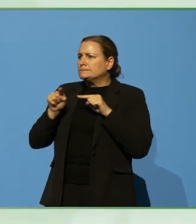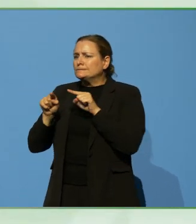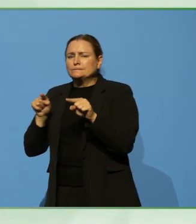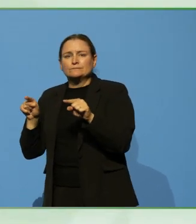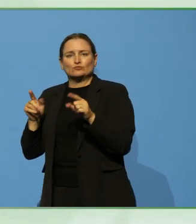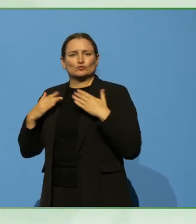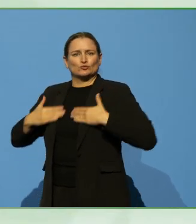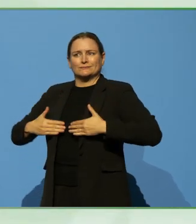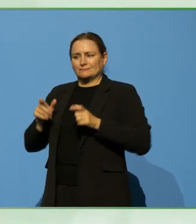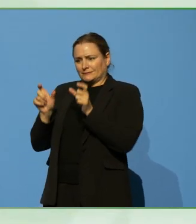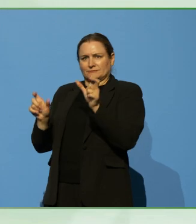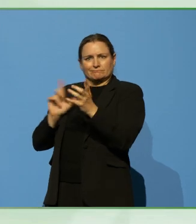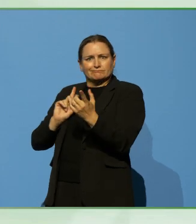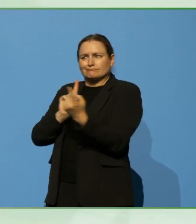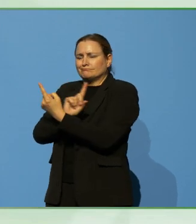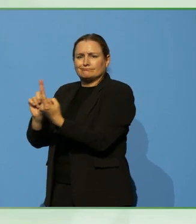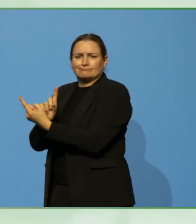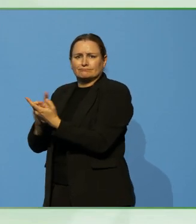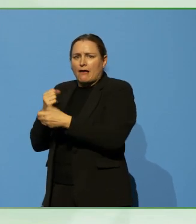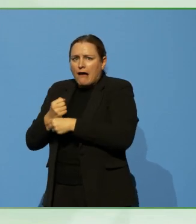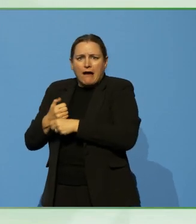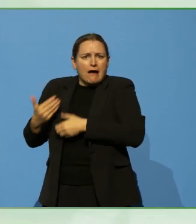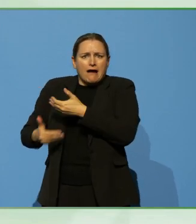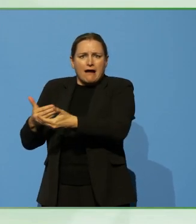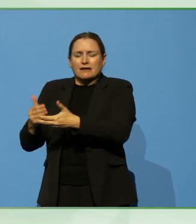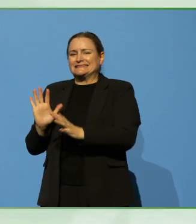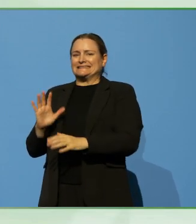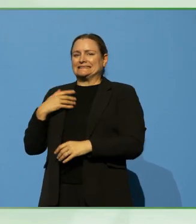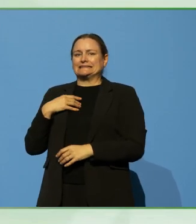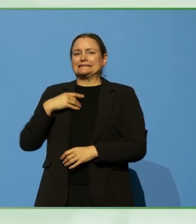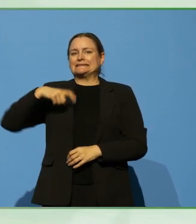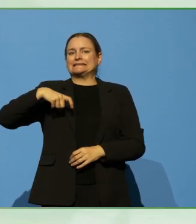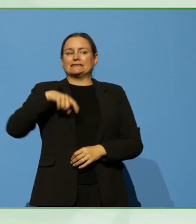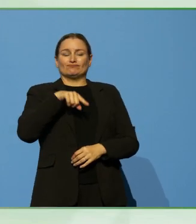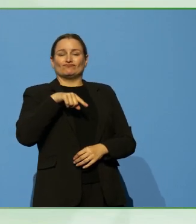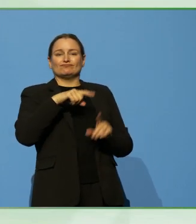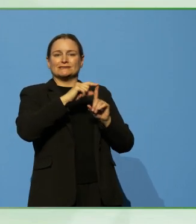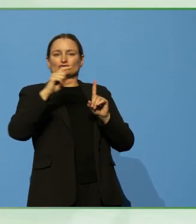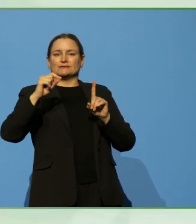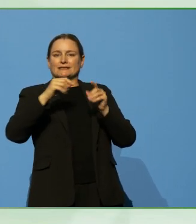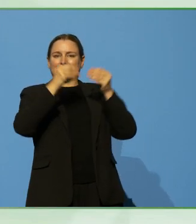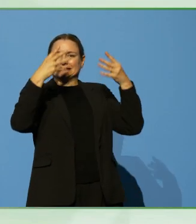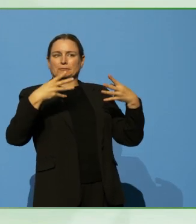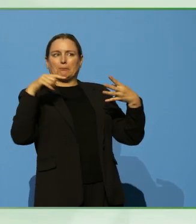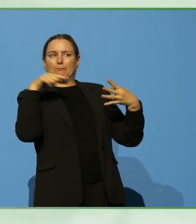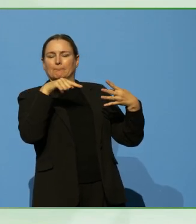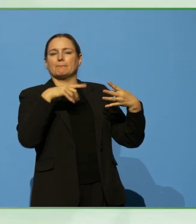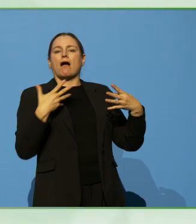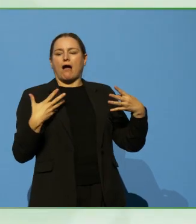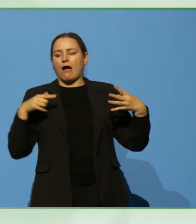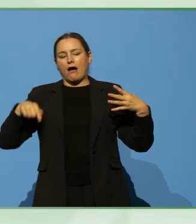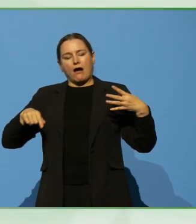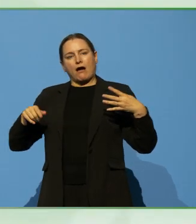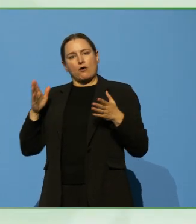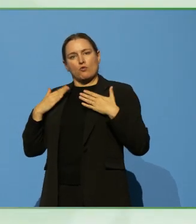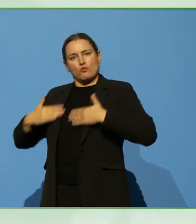about practical support, digital systems that are truly inclusively designed? And that experience is directly relevant to